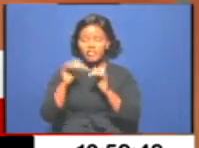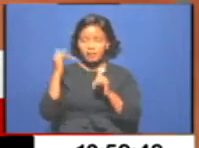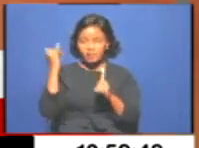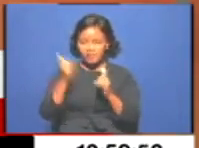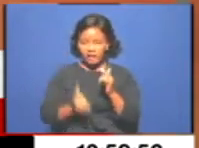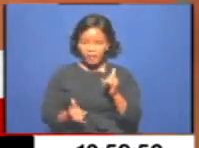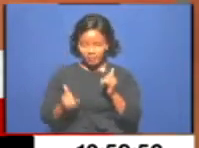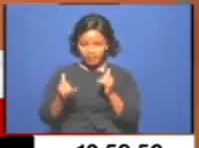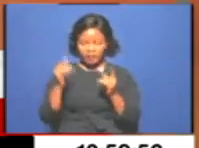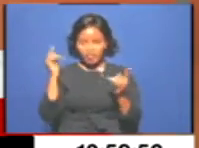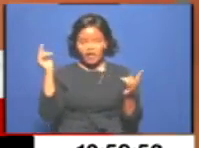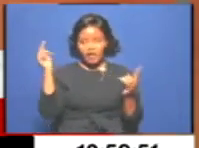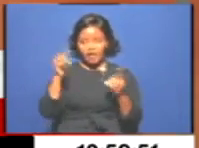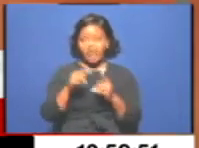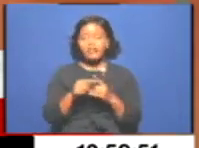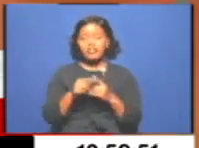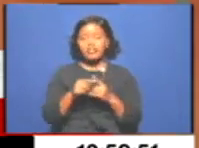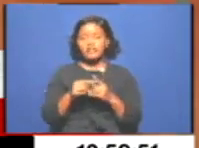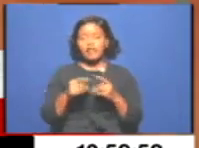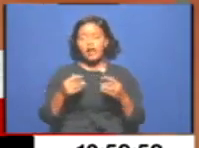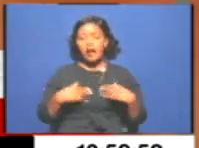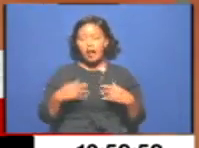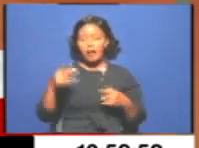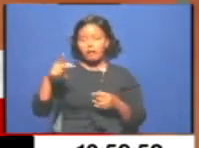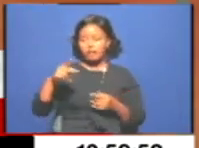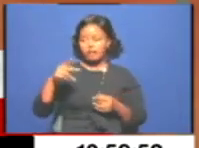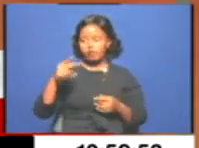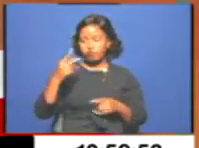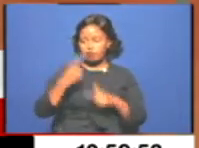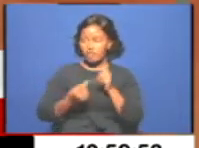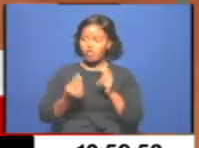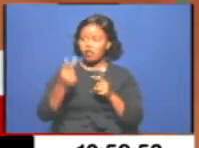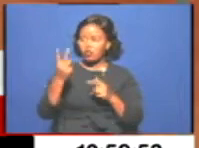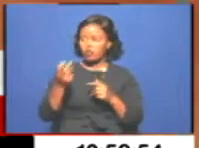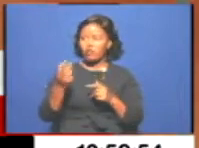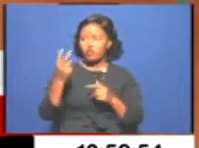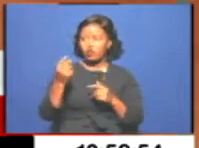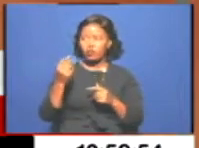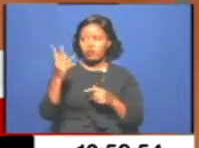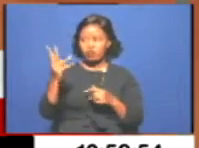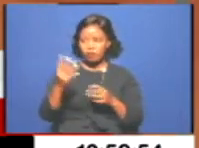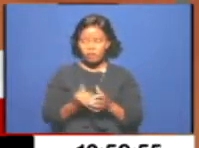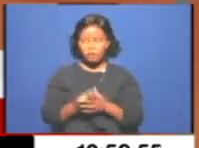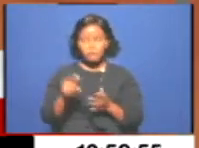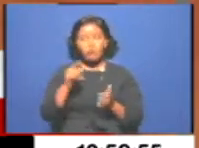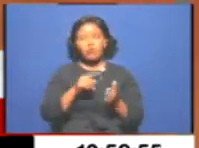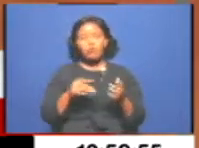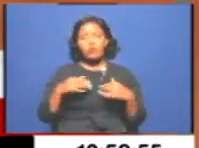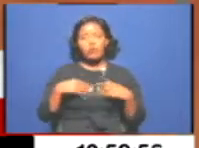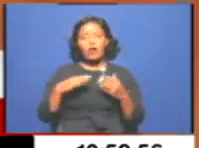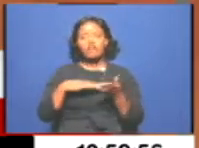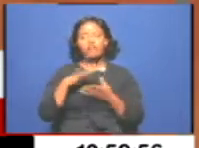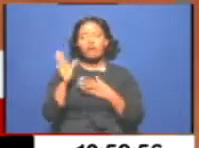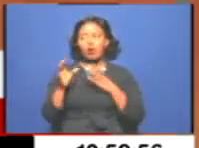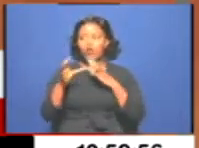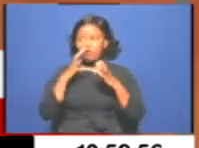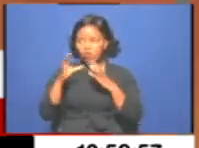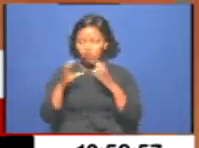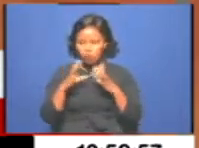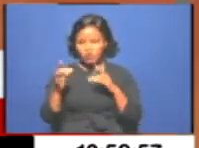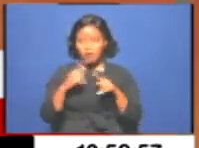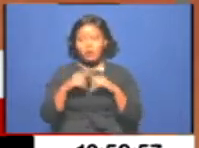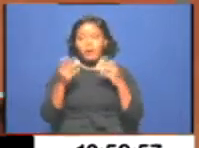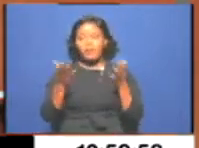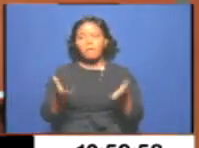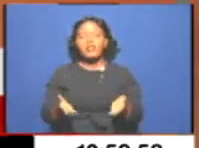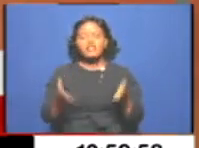until Paris 2024. So we shall be getting back to that conversation, Francis. But right now, we take a short commercial